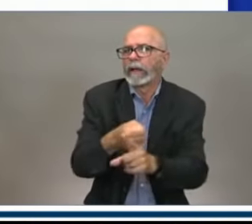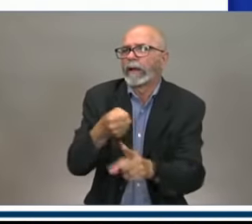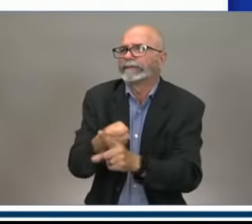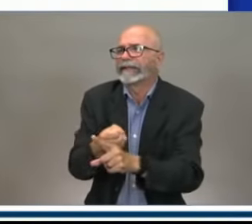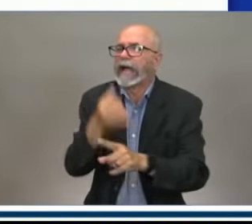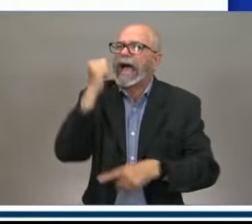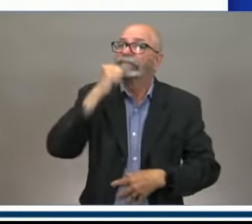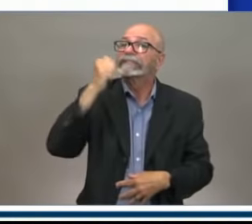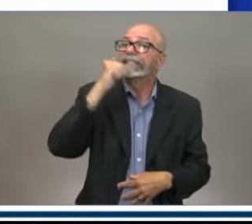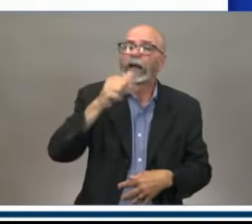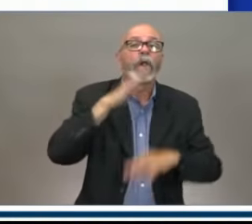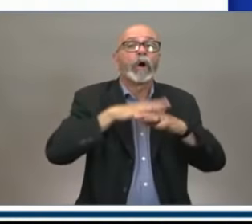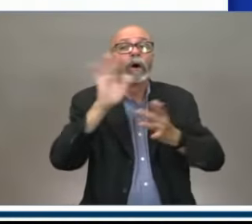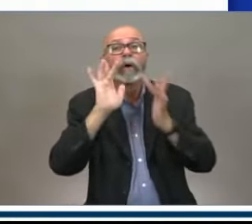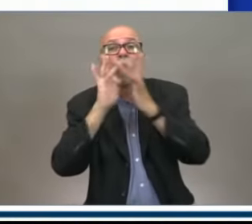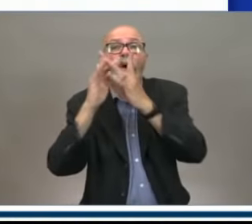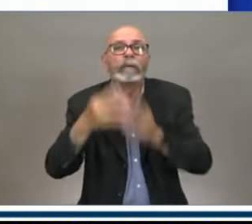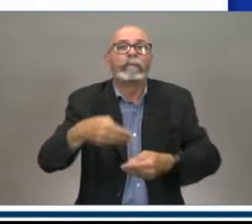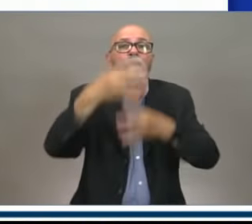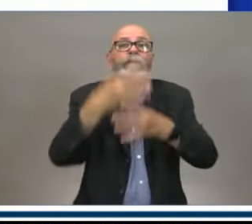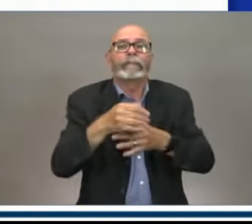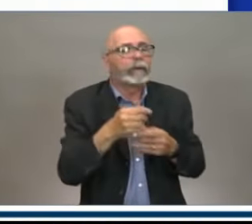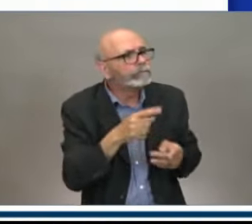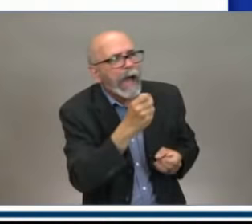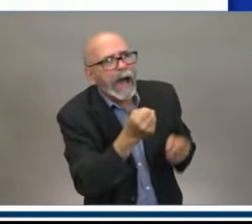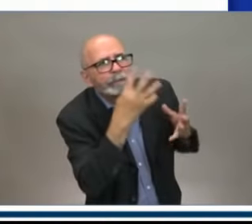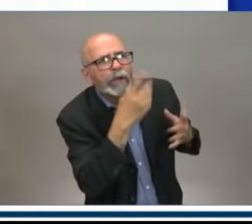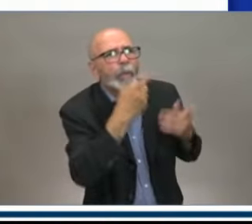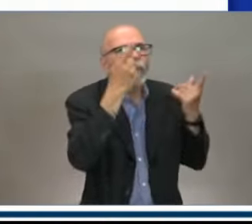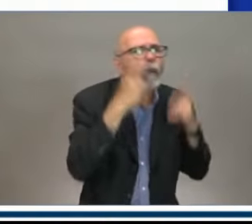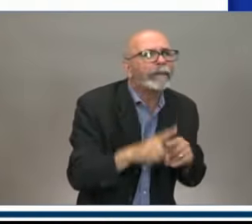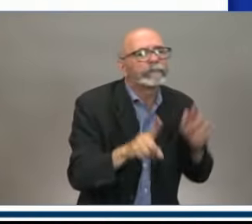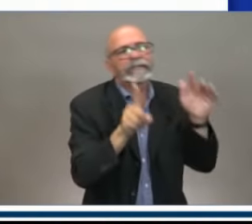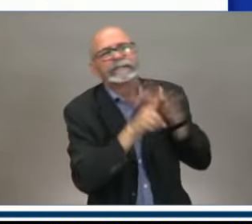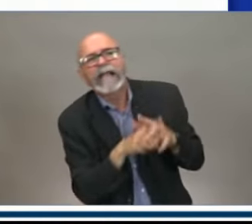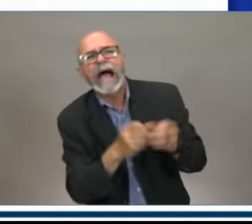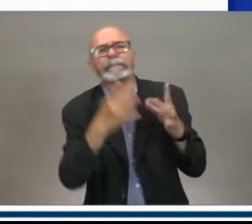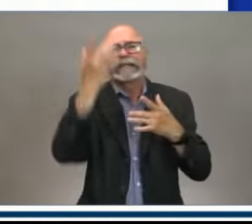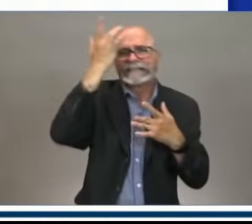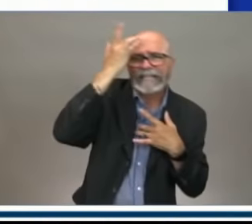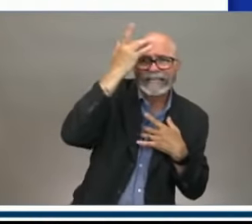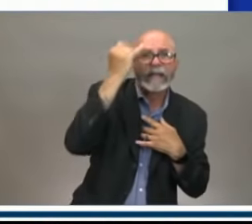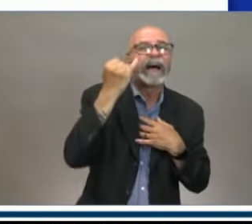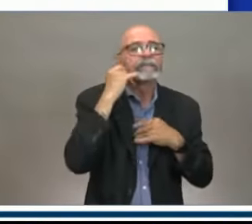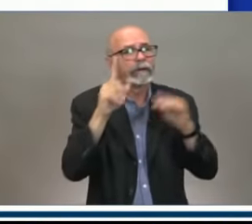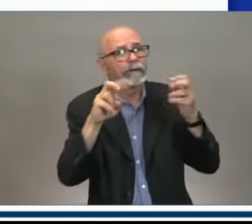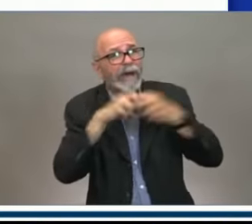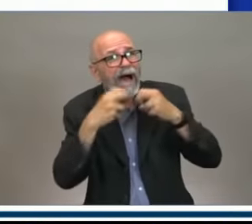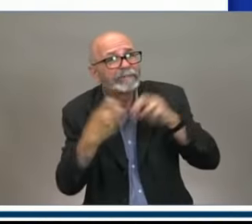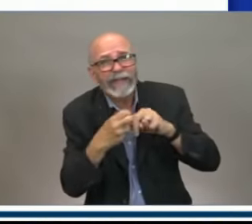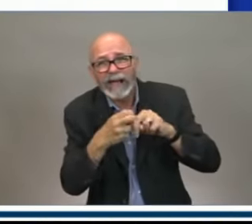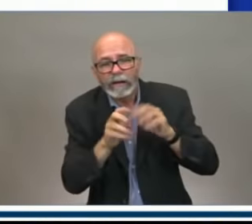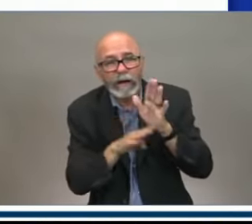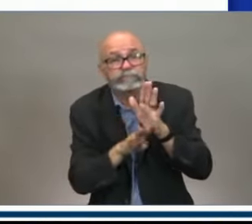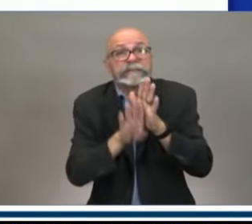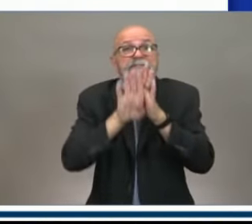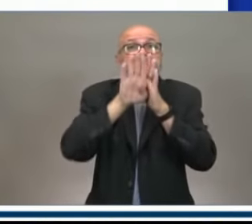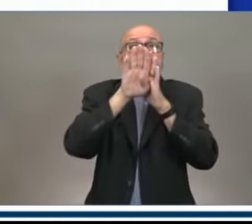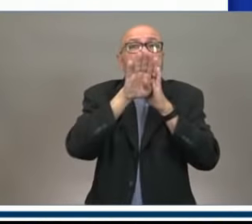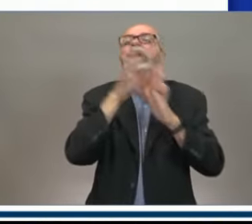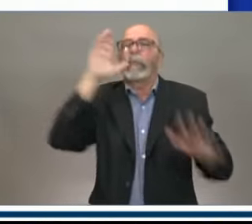online, and news releases. And if there is a spike or a sign of trouble, we will be back here with the use and help of